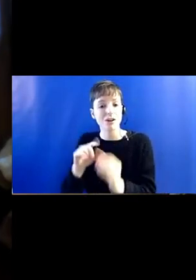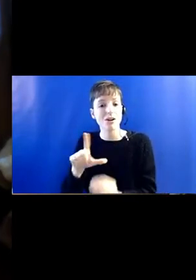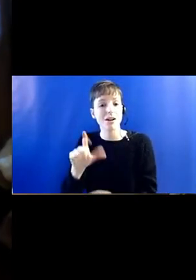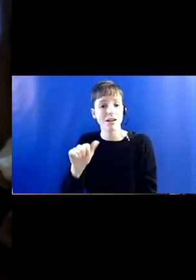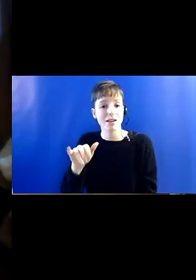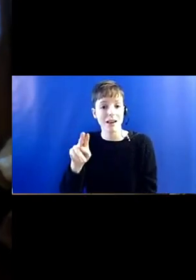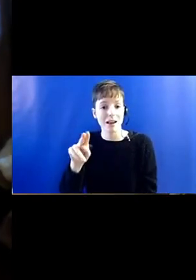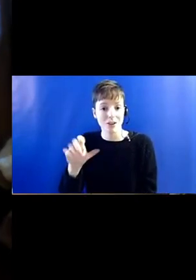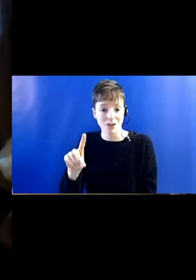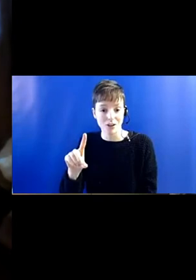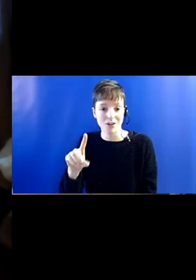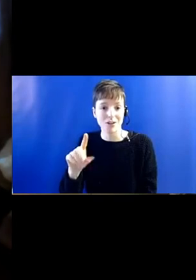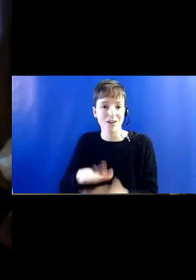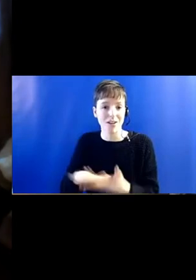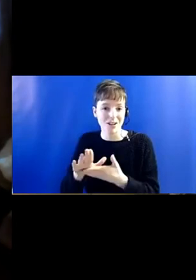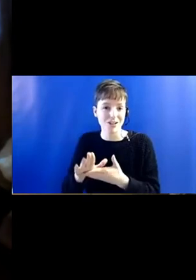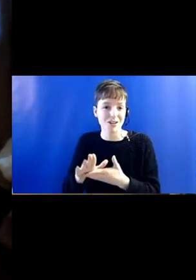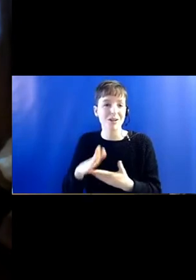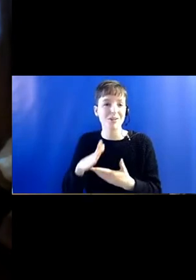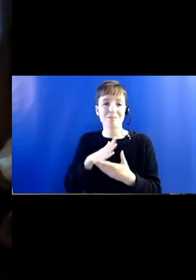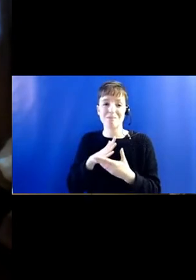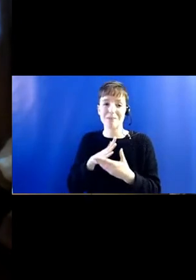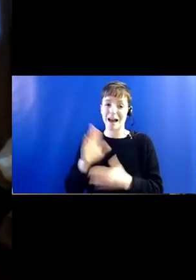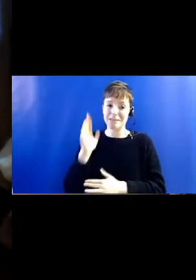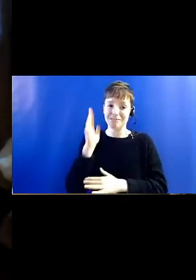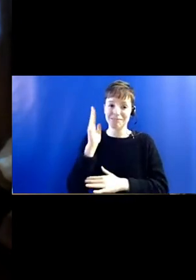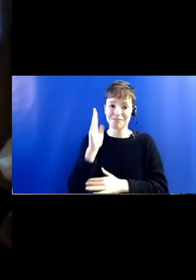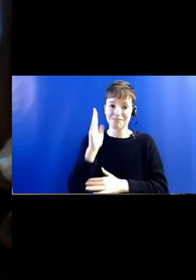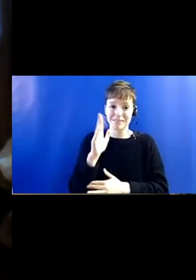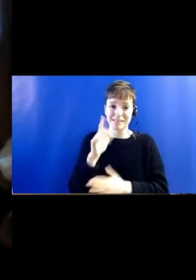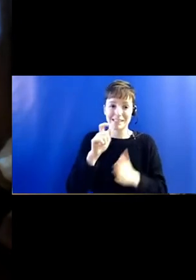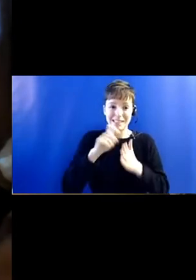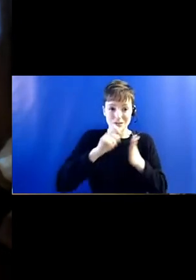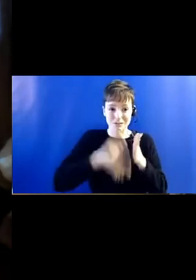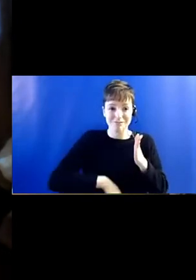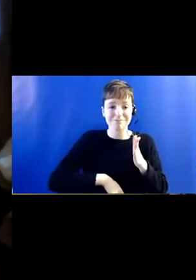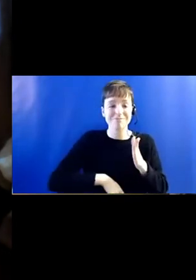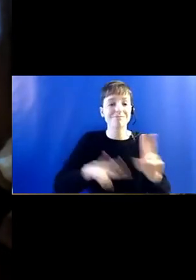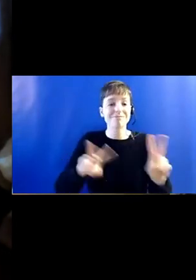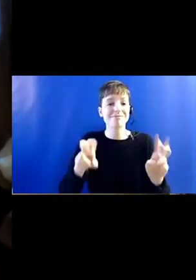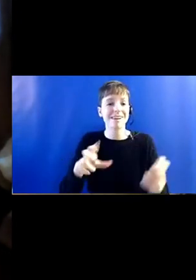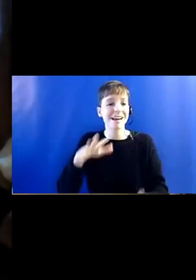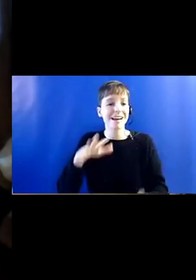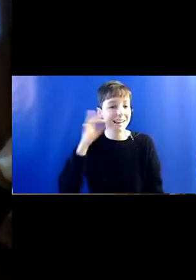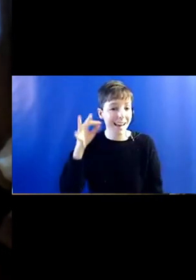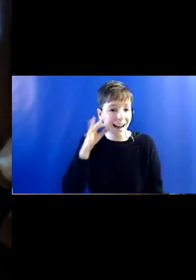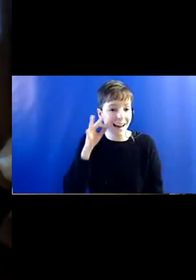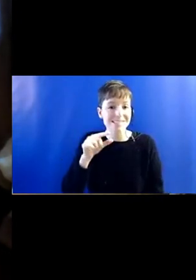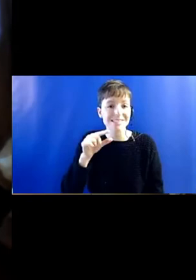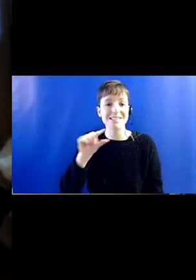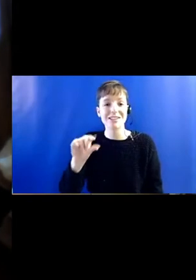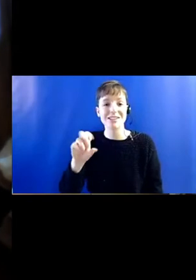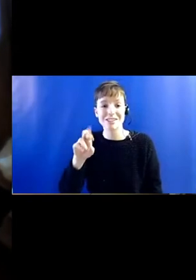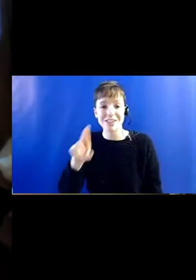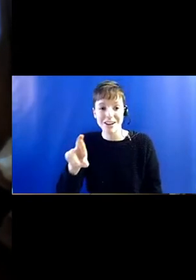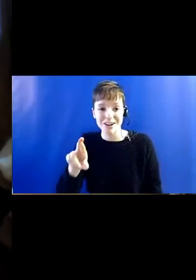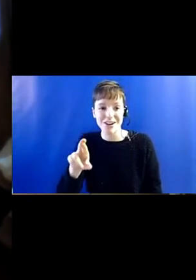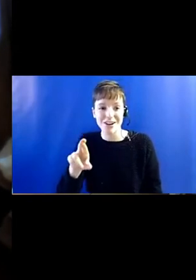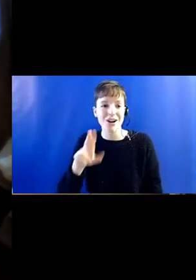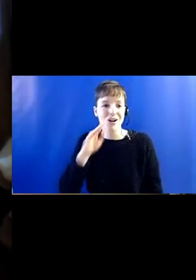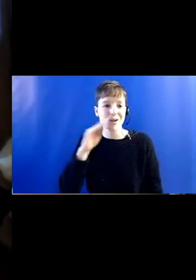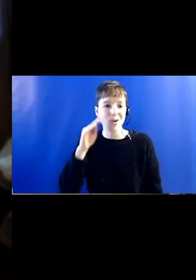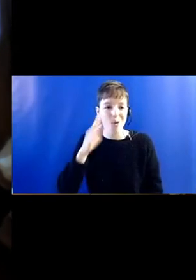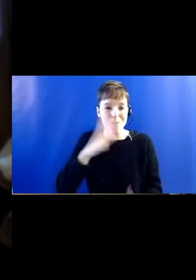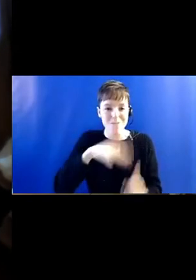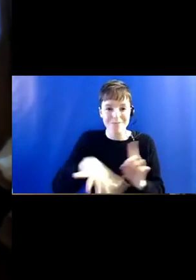cats, gender, and domesticities. My phone is ringing, it should not be. I am a white trans man with short brown